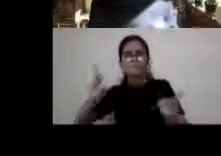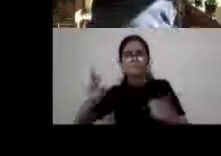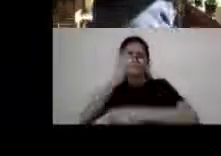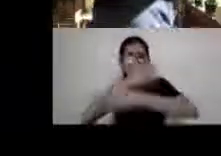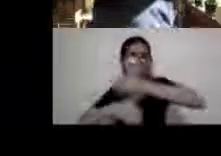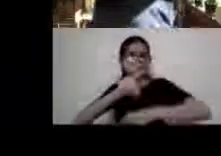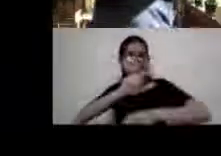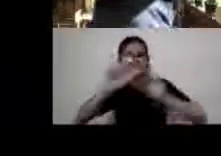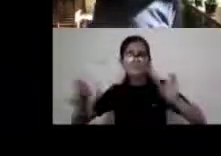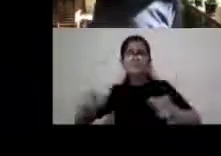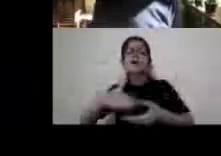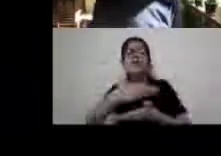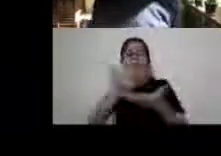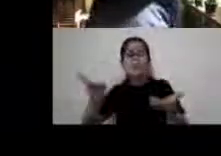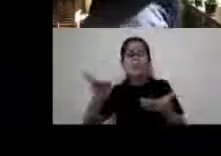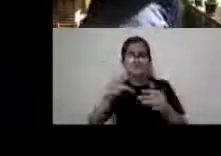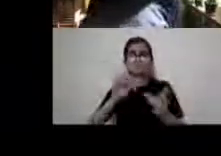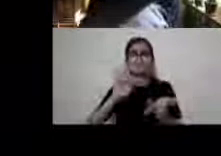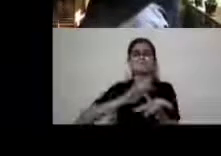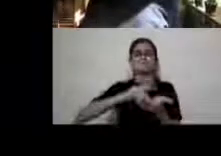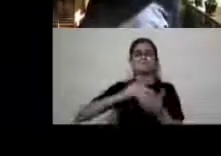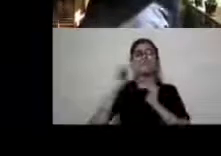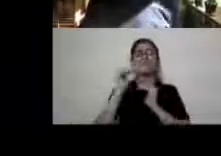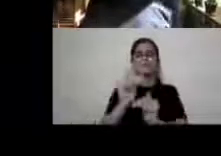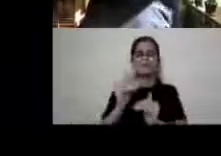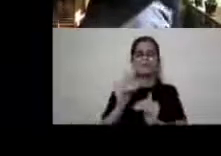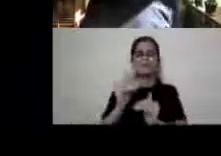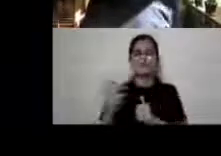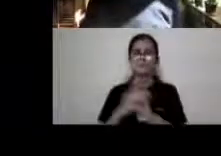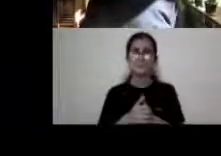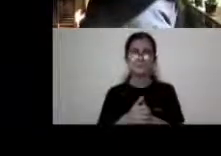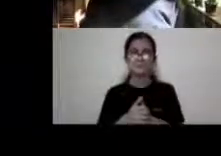very, very limited space. The solution